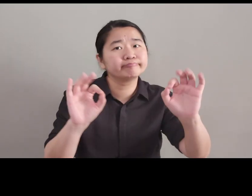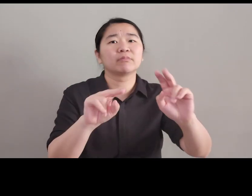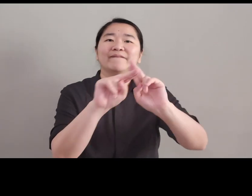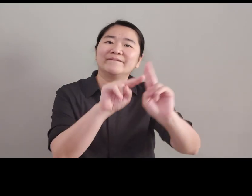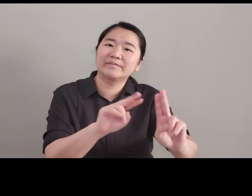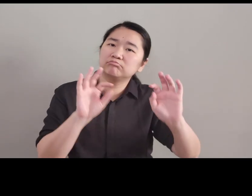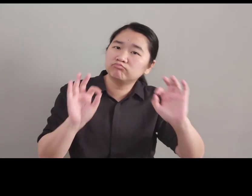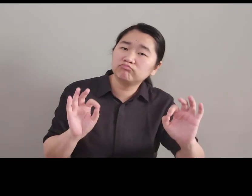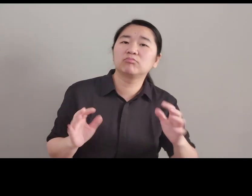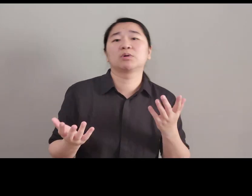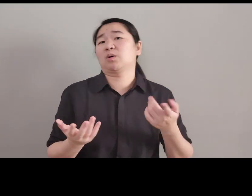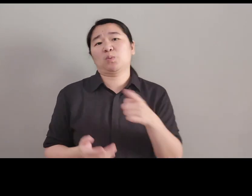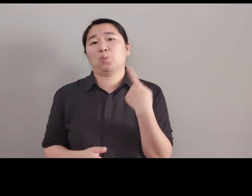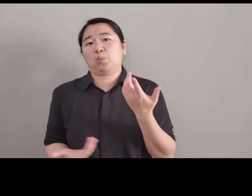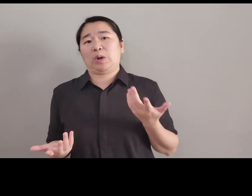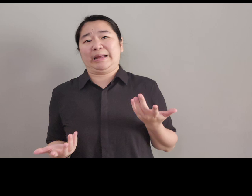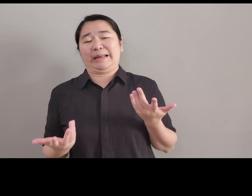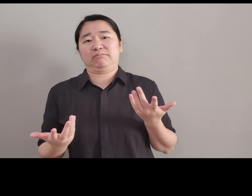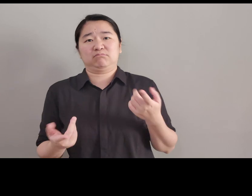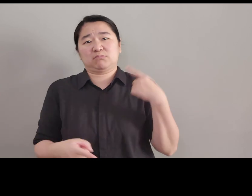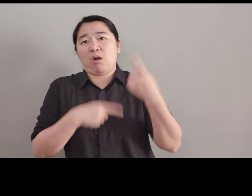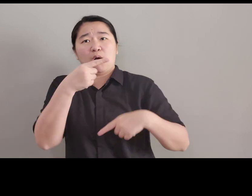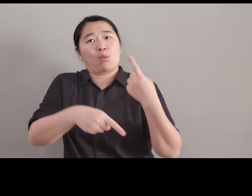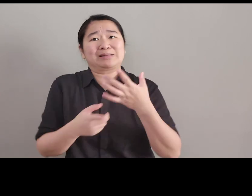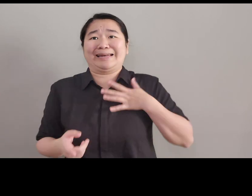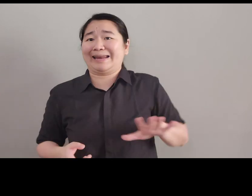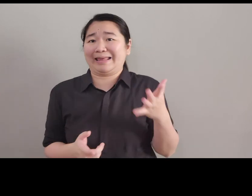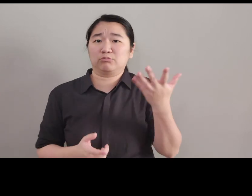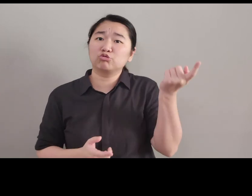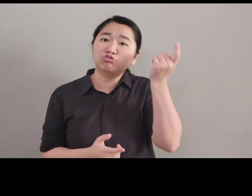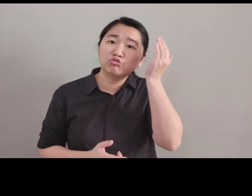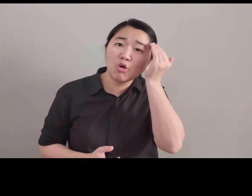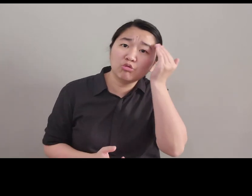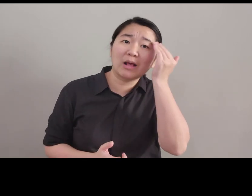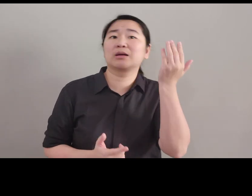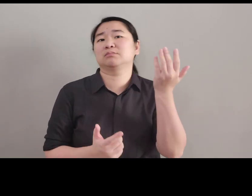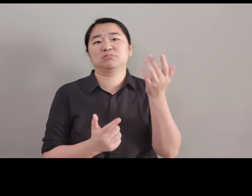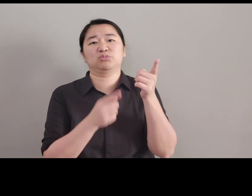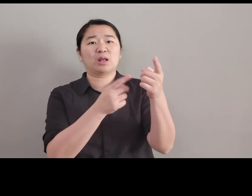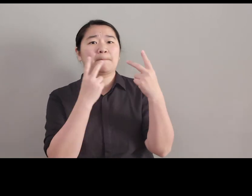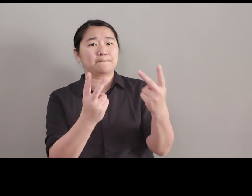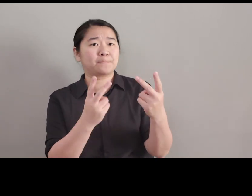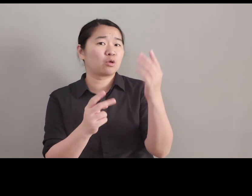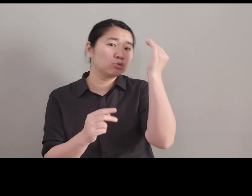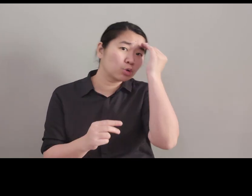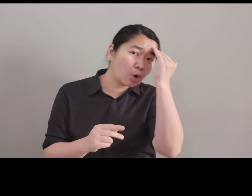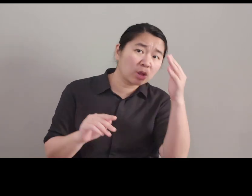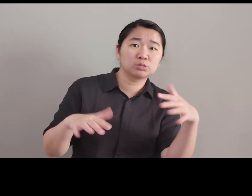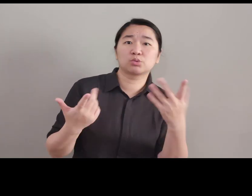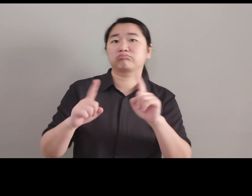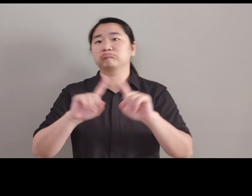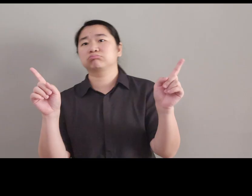whether we use tools to support the knowledge or not. Yeah, an idiot with a tool is still an